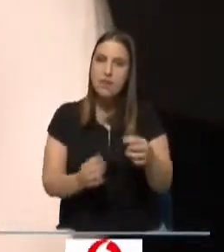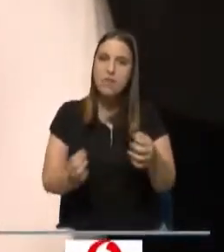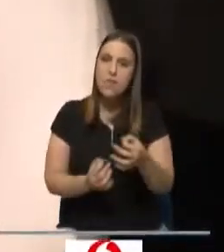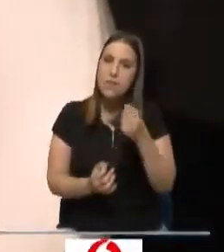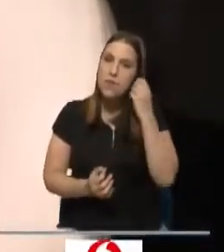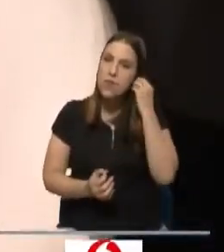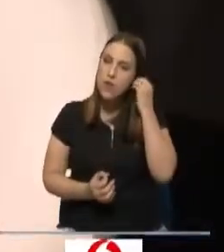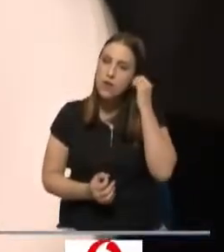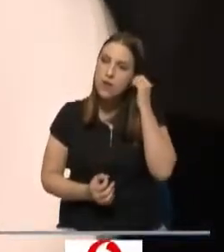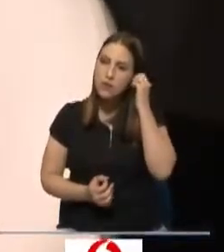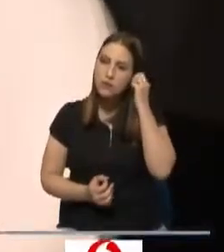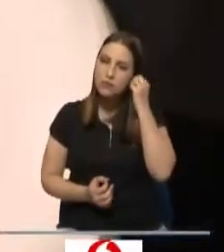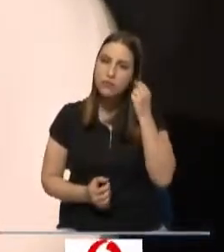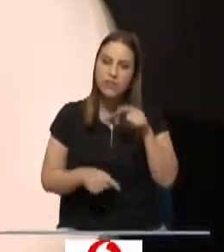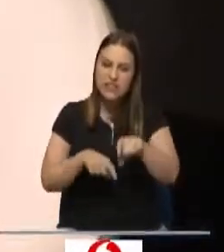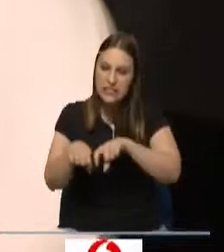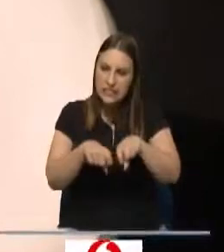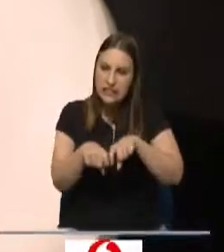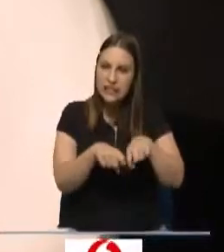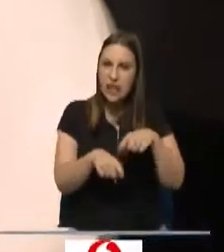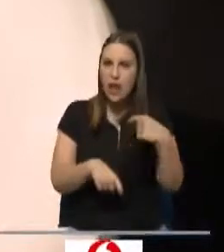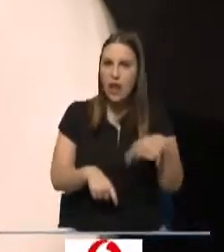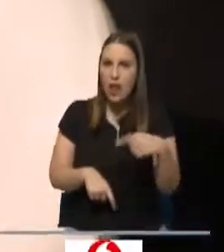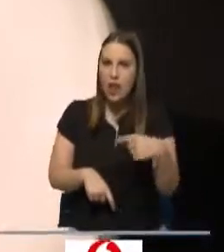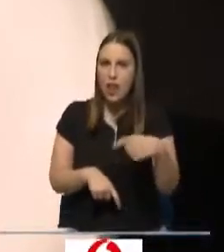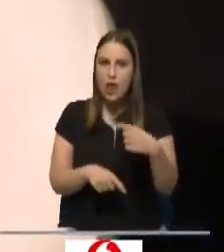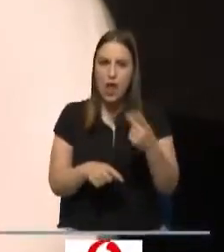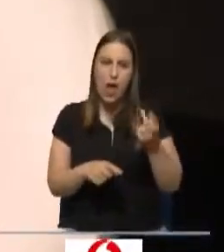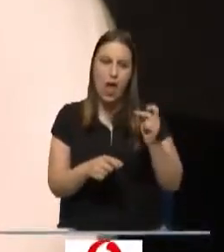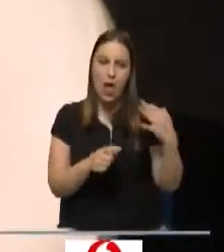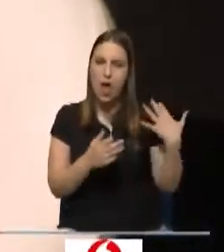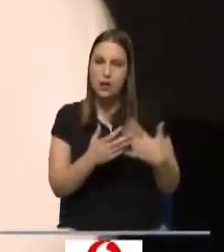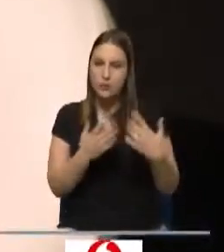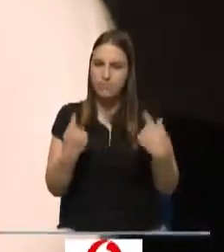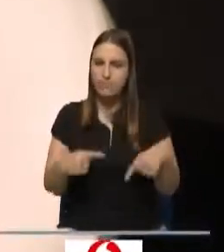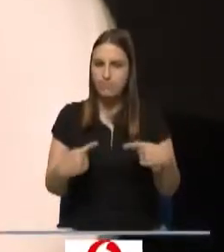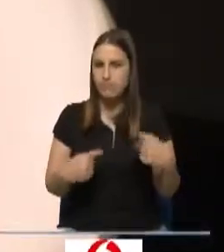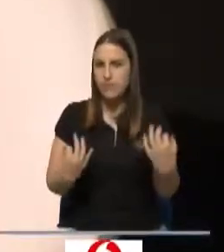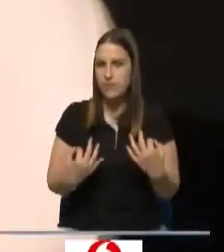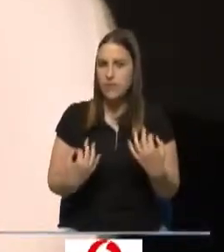sector has a lot of